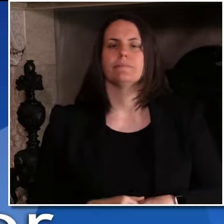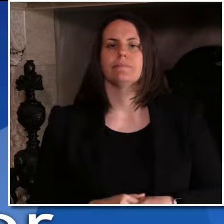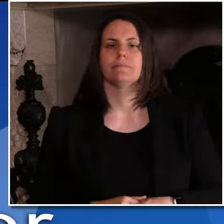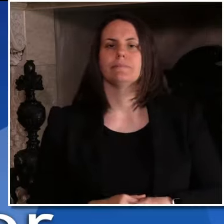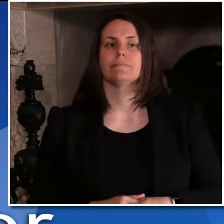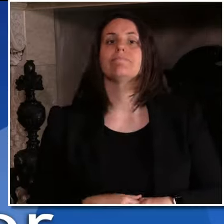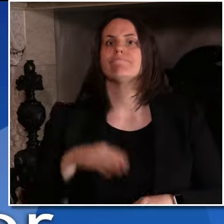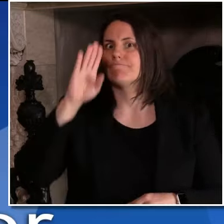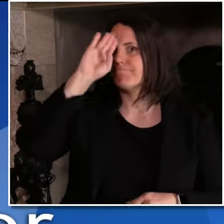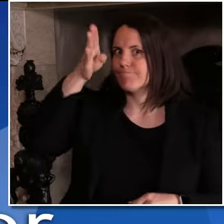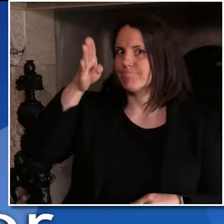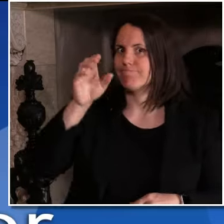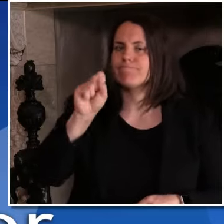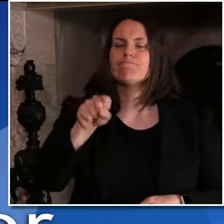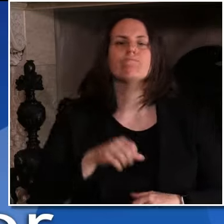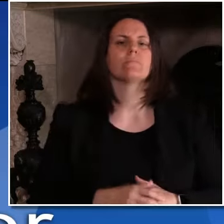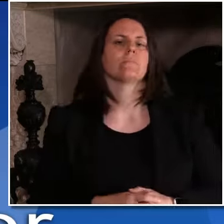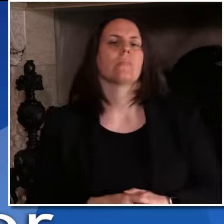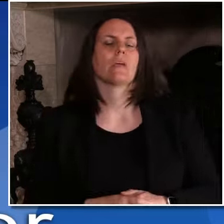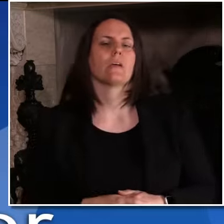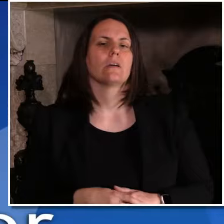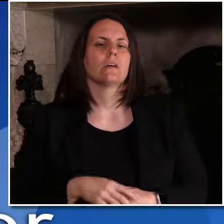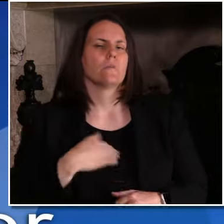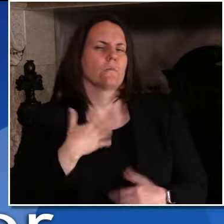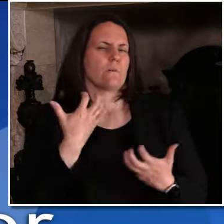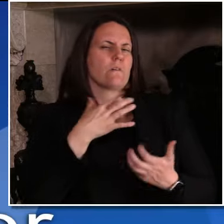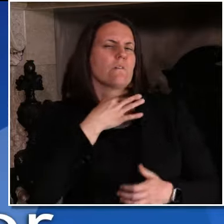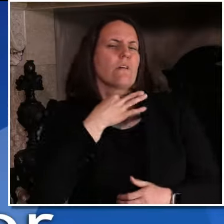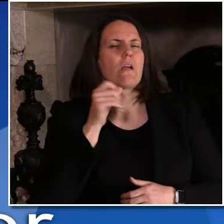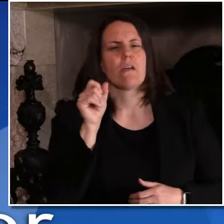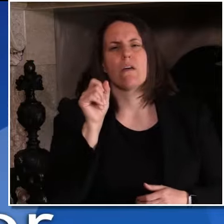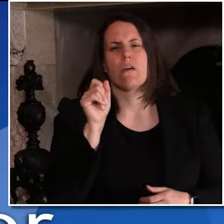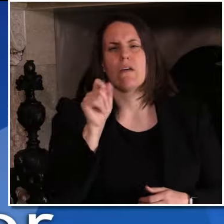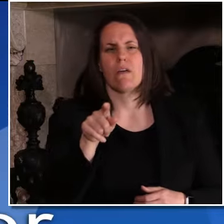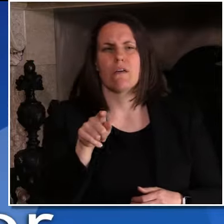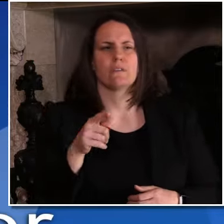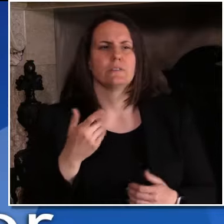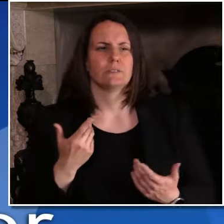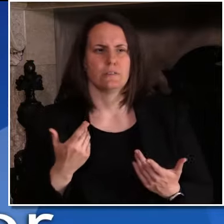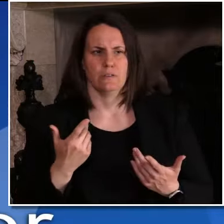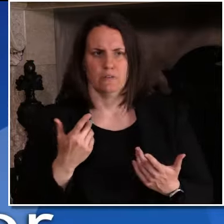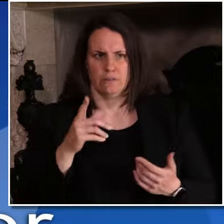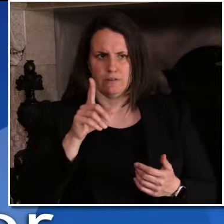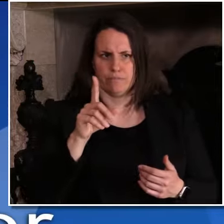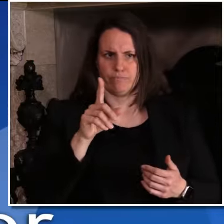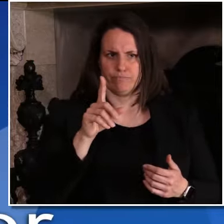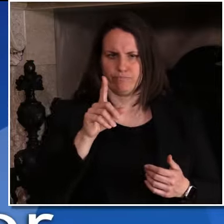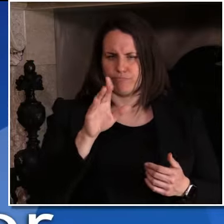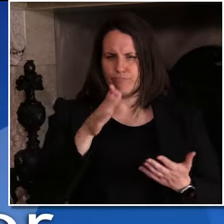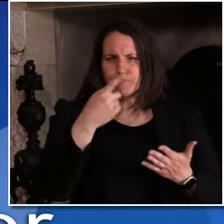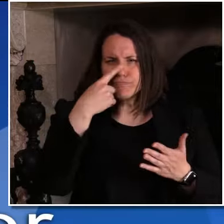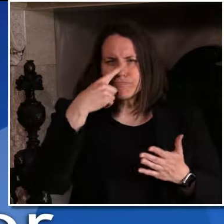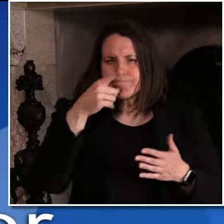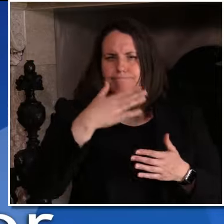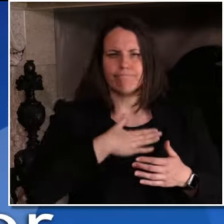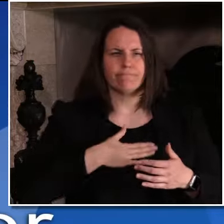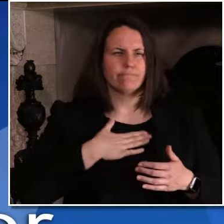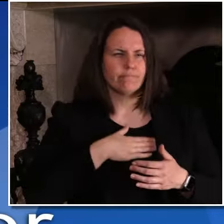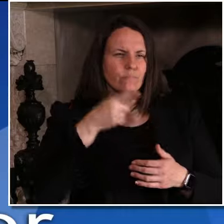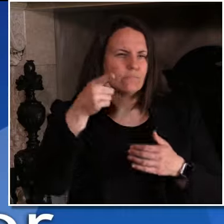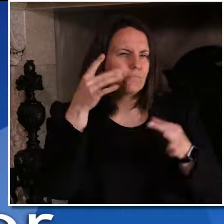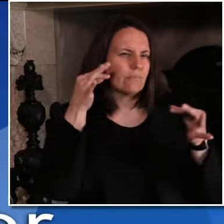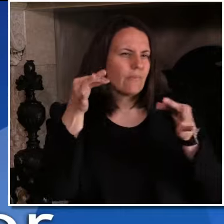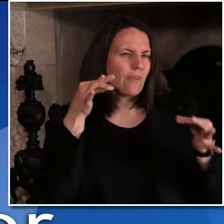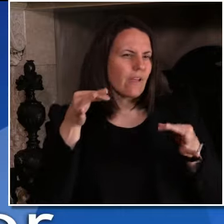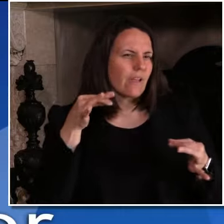Hi, I was just wondering if maybe Secretary Powell, this would be for you, but if you would kind of explain how the state is